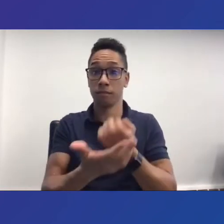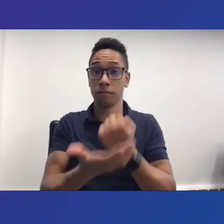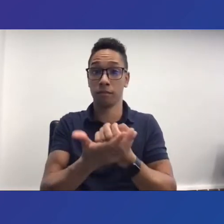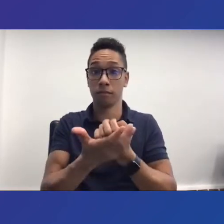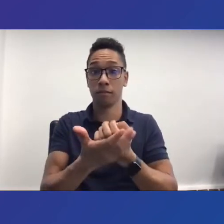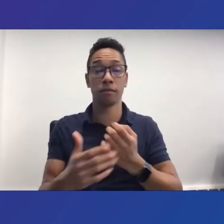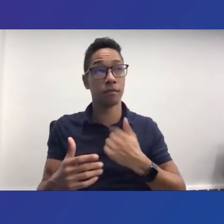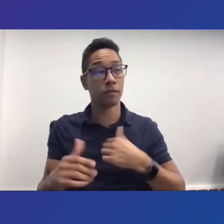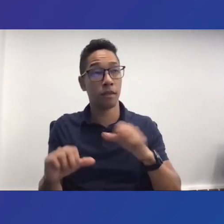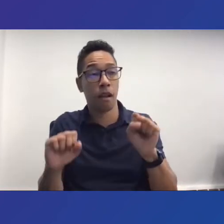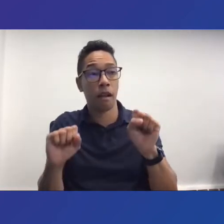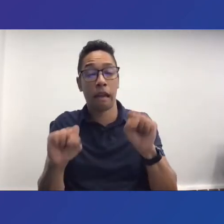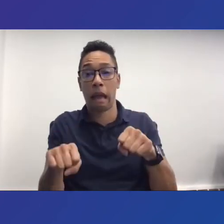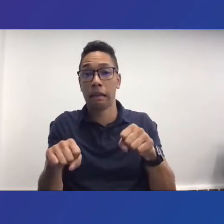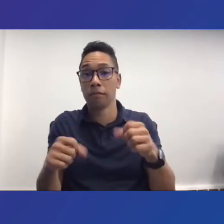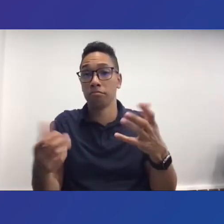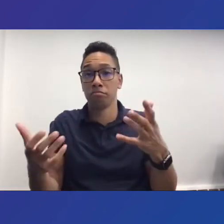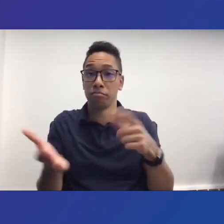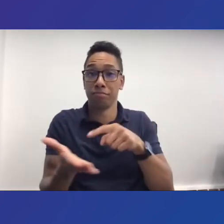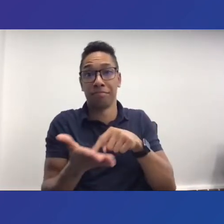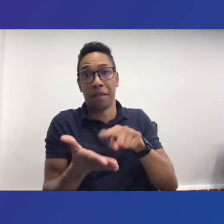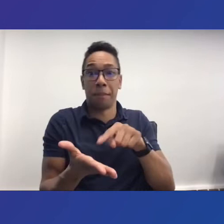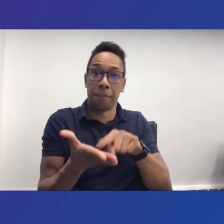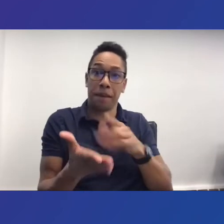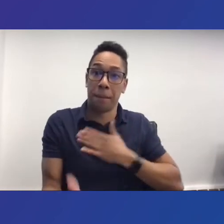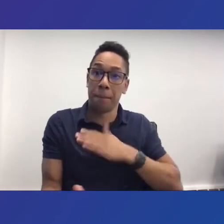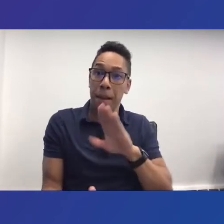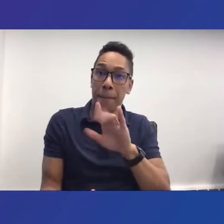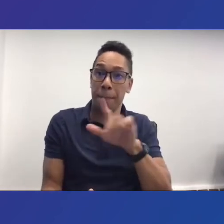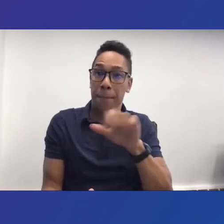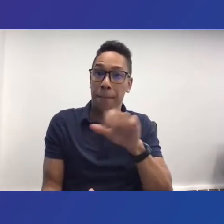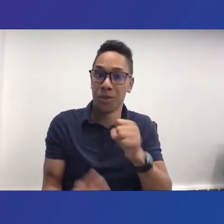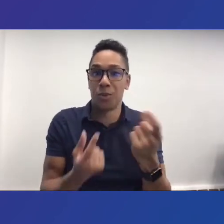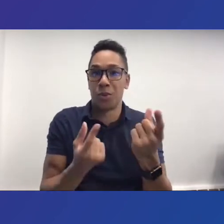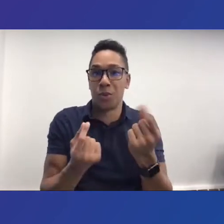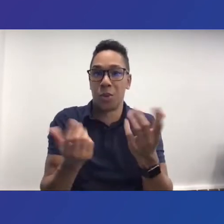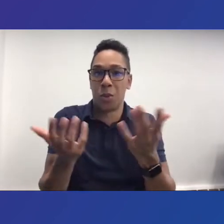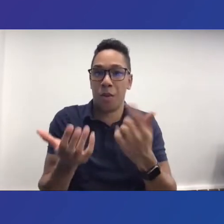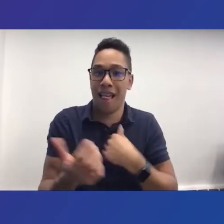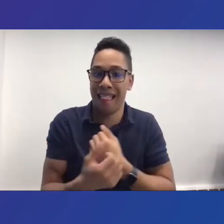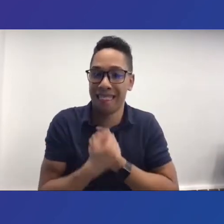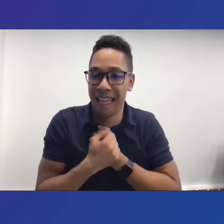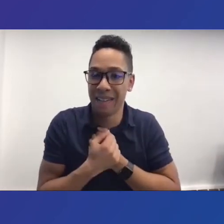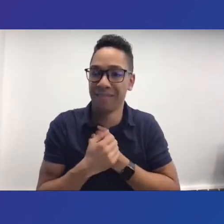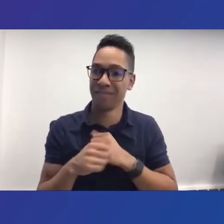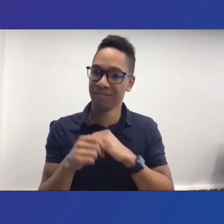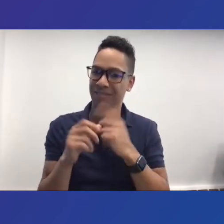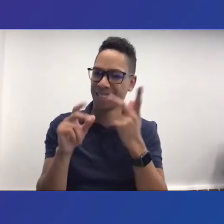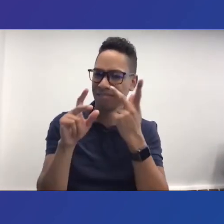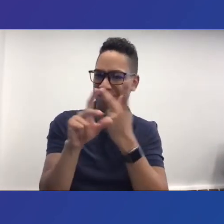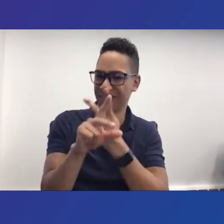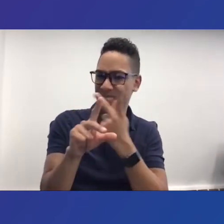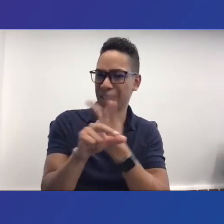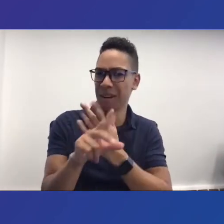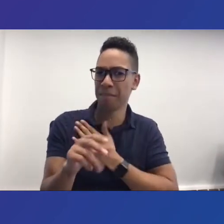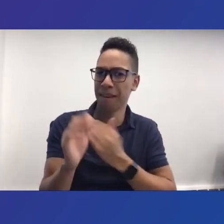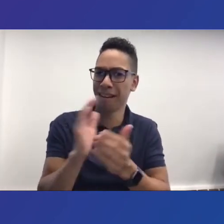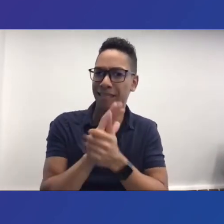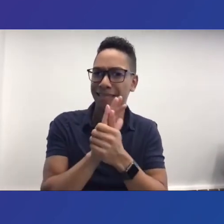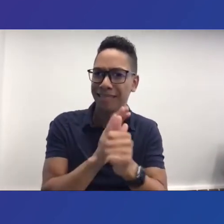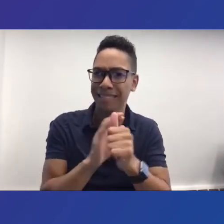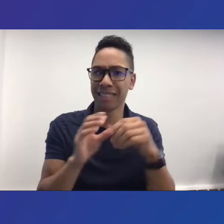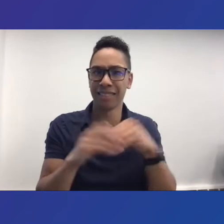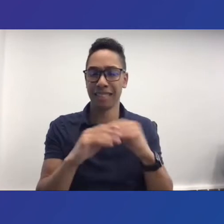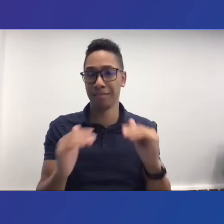to, you know, pay my bills doing what I love to do and figure out how the skills that I've learned in